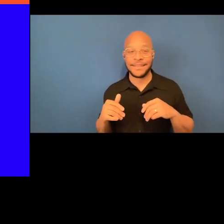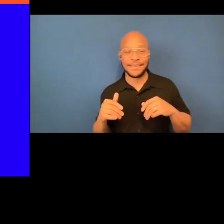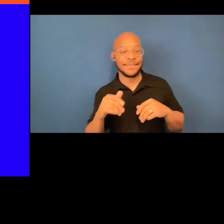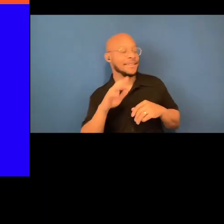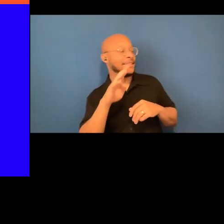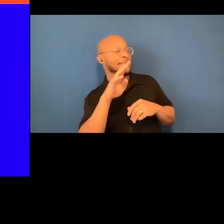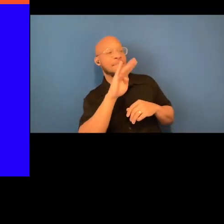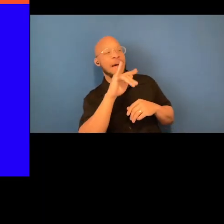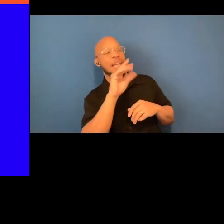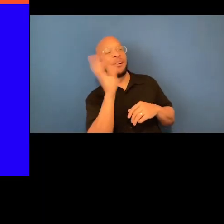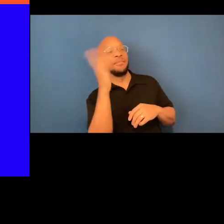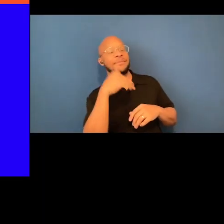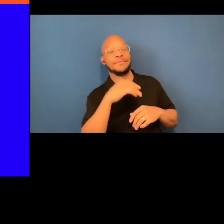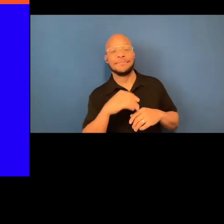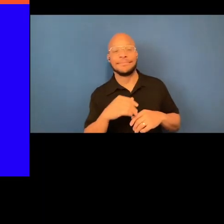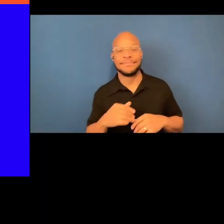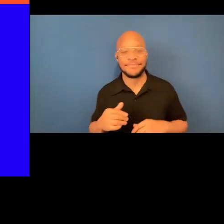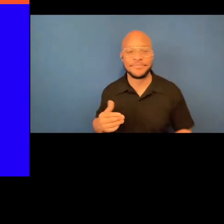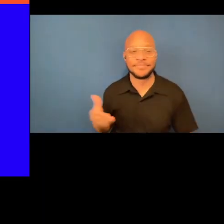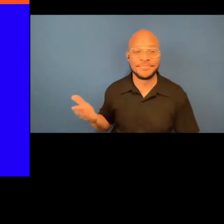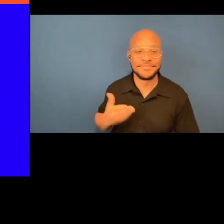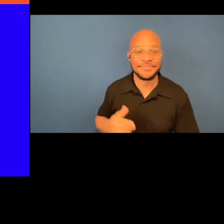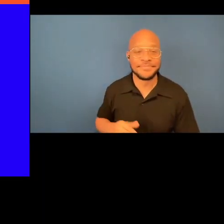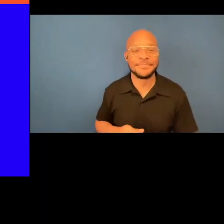No. Okay. I don't want you. Hi.